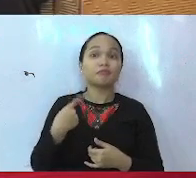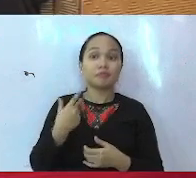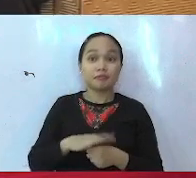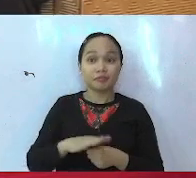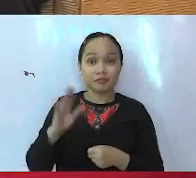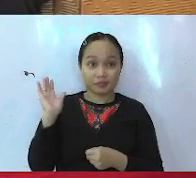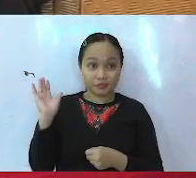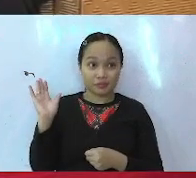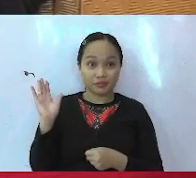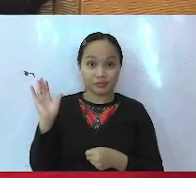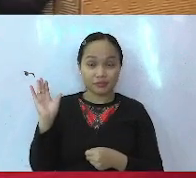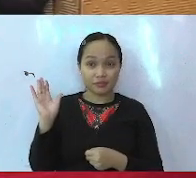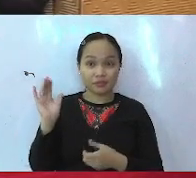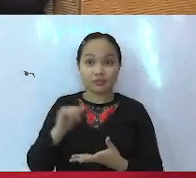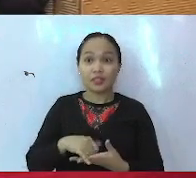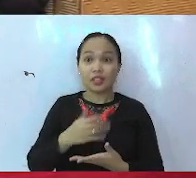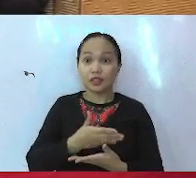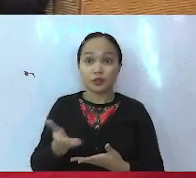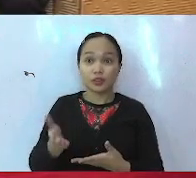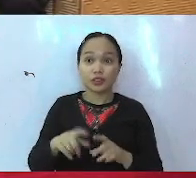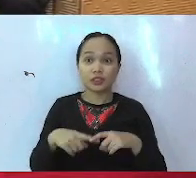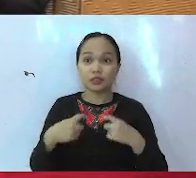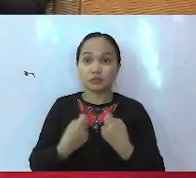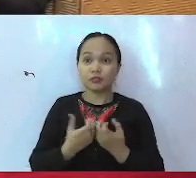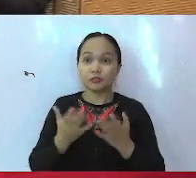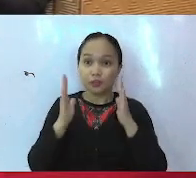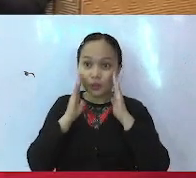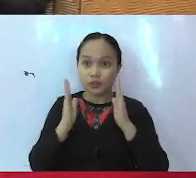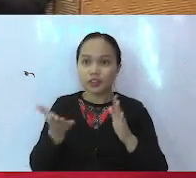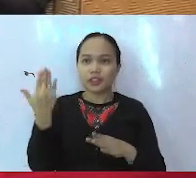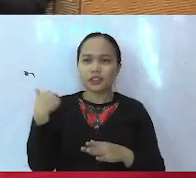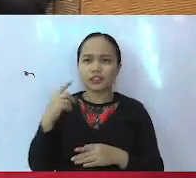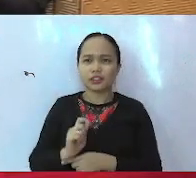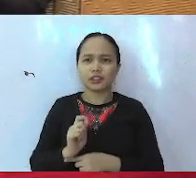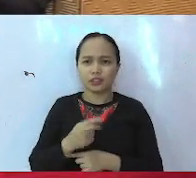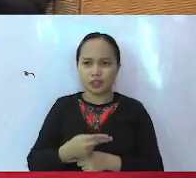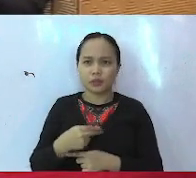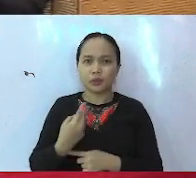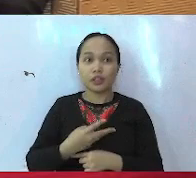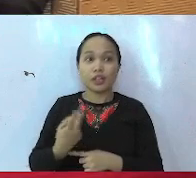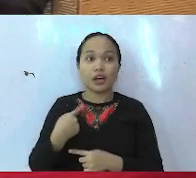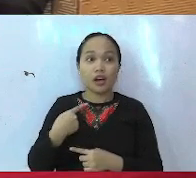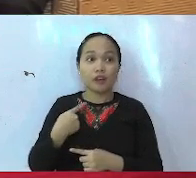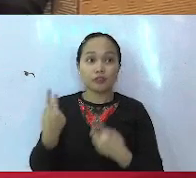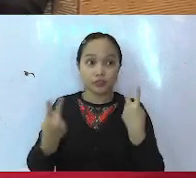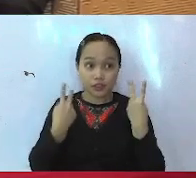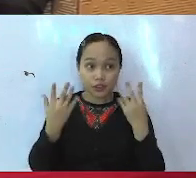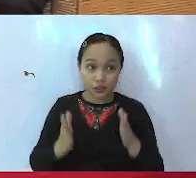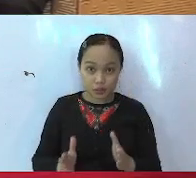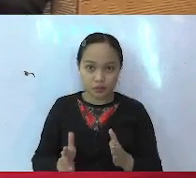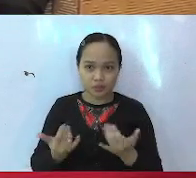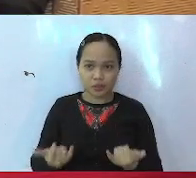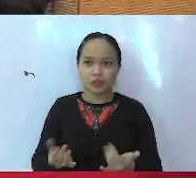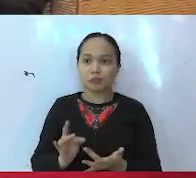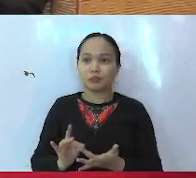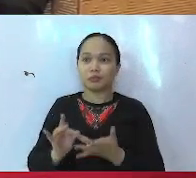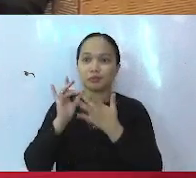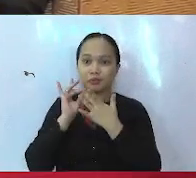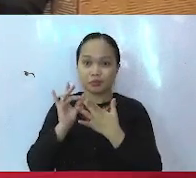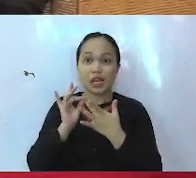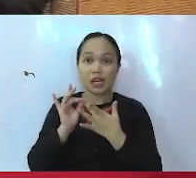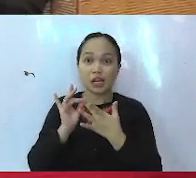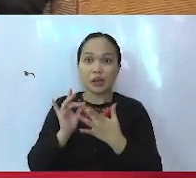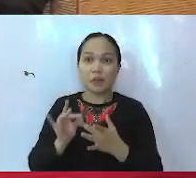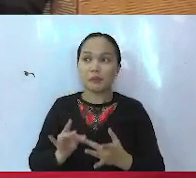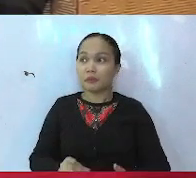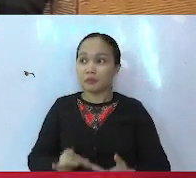them, as we promised the U-Team Focus last Thursday, meron tayong guest. We have a special guest tonight. Special guest.